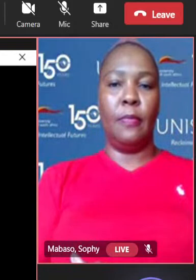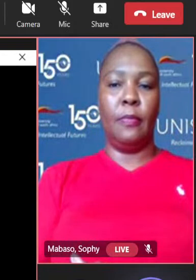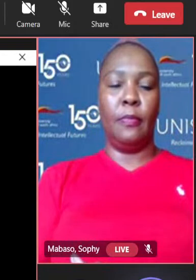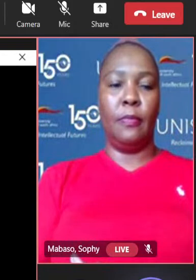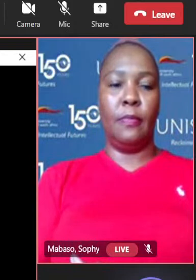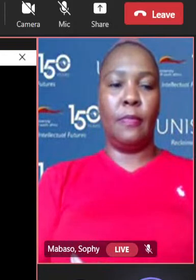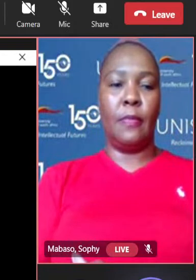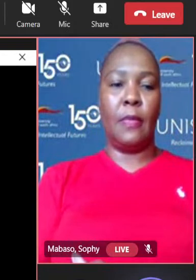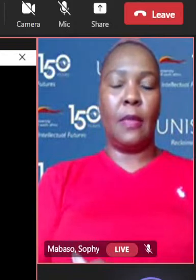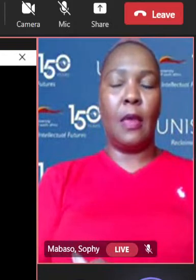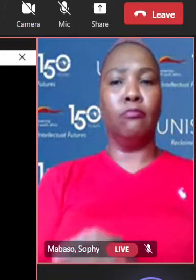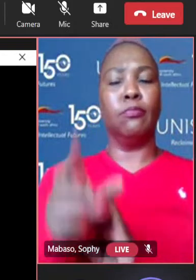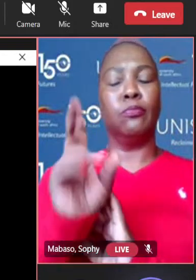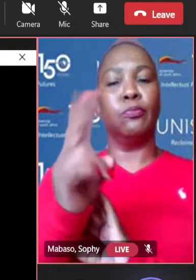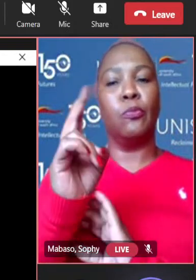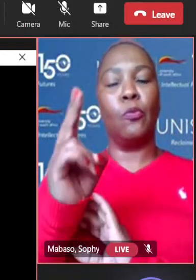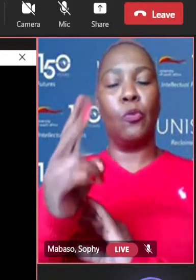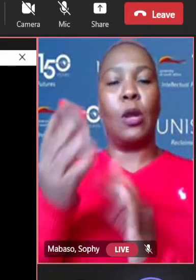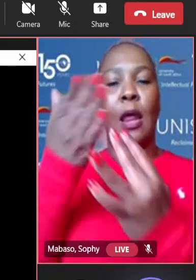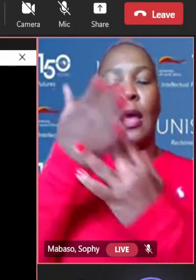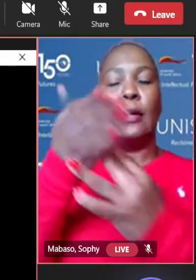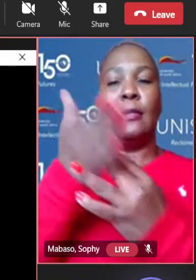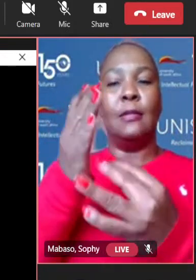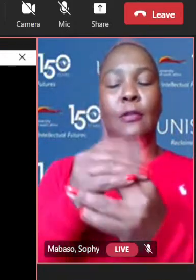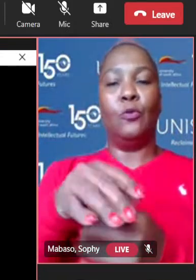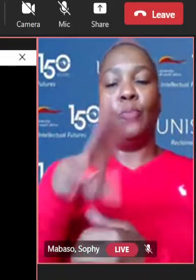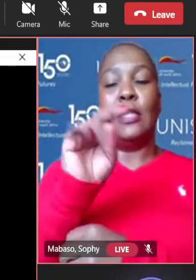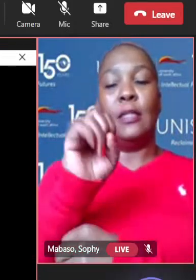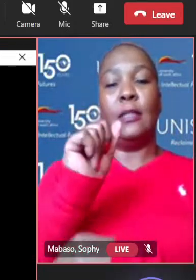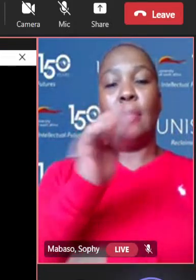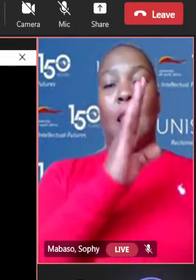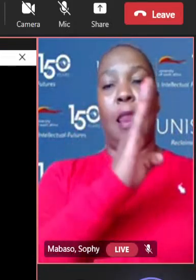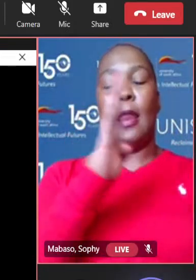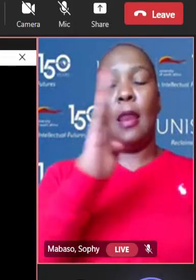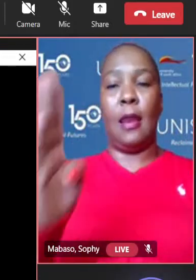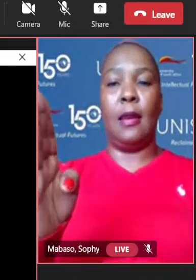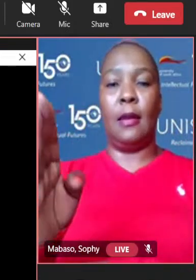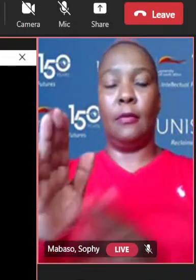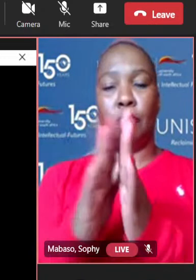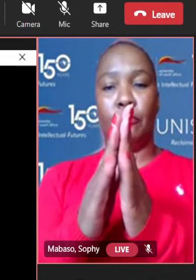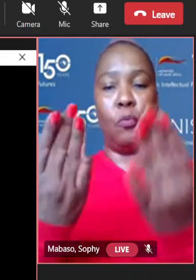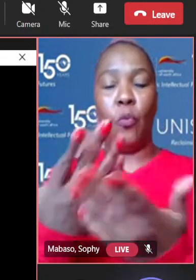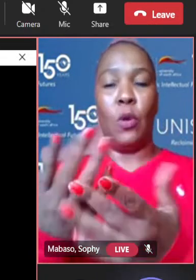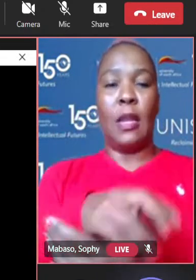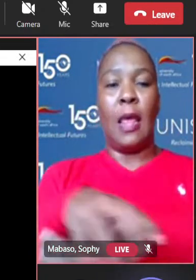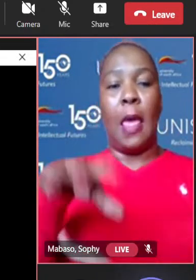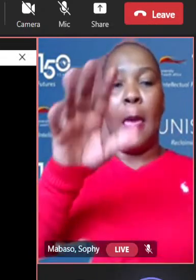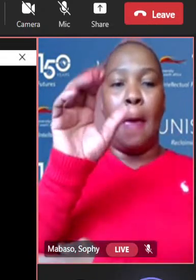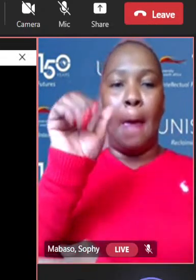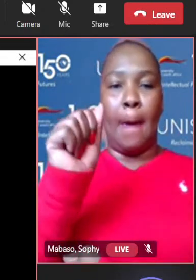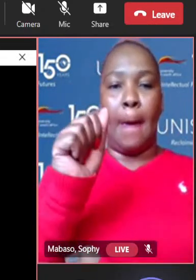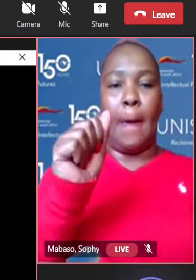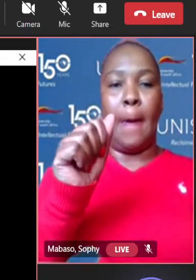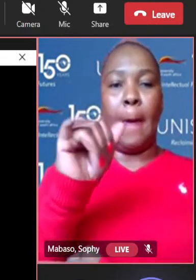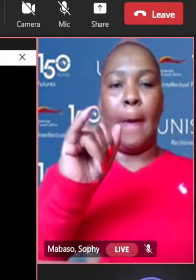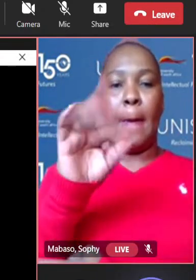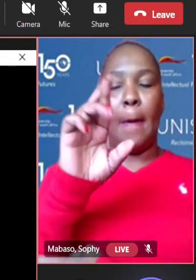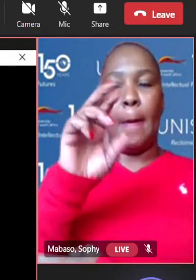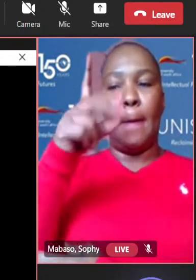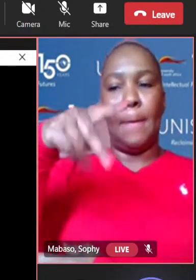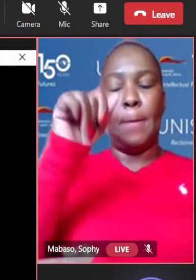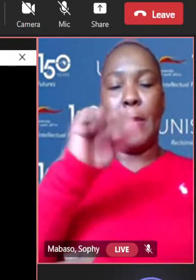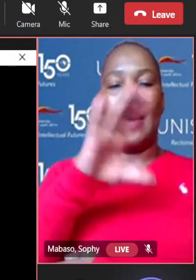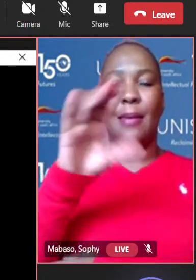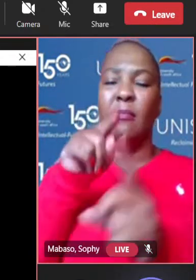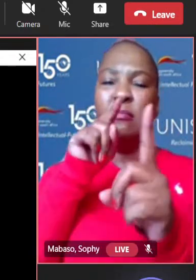You can also access the Unisa Library catalog on AirPack. What is an AirPack? It's actually